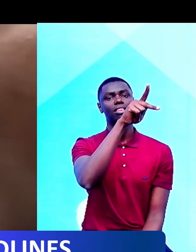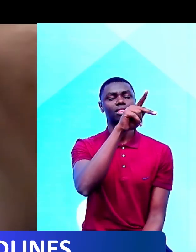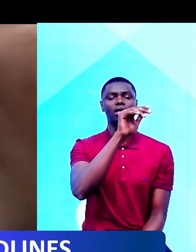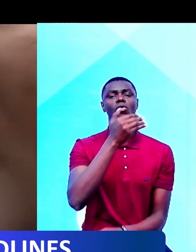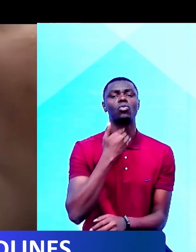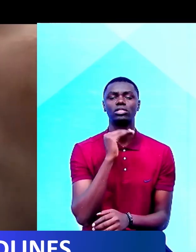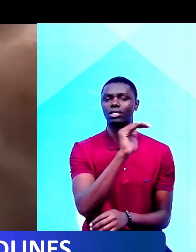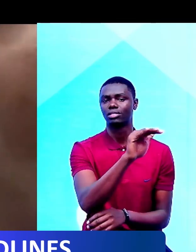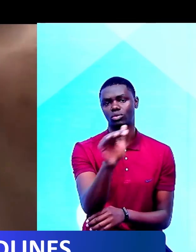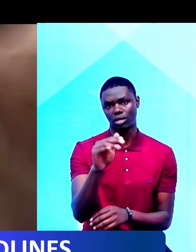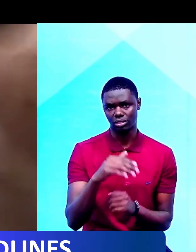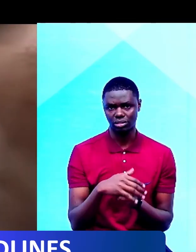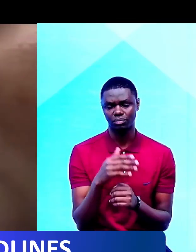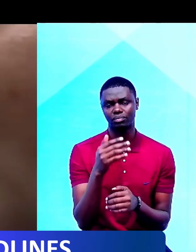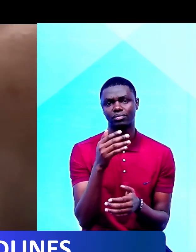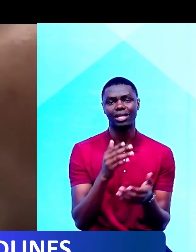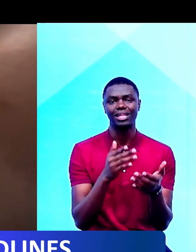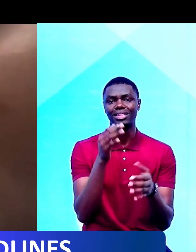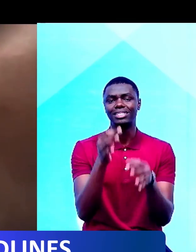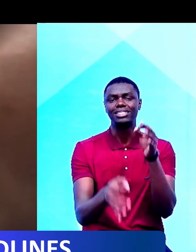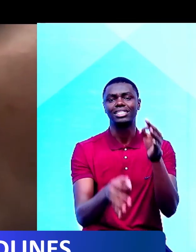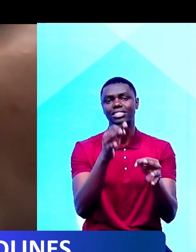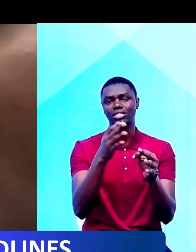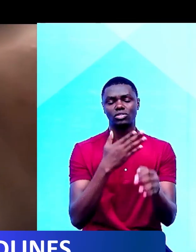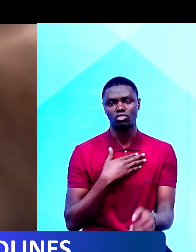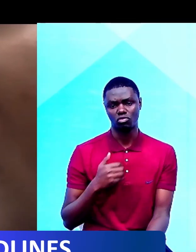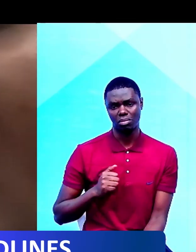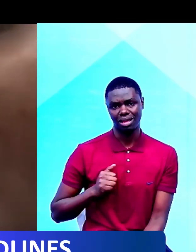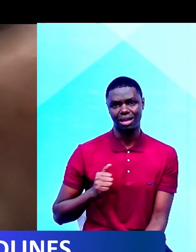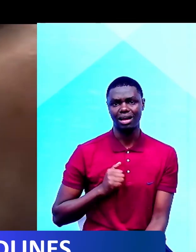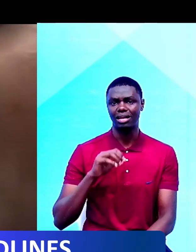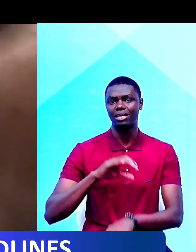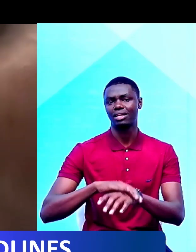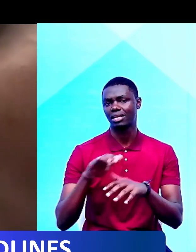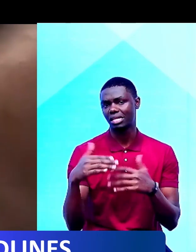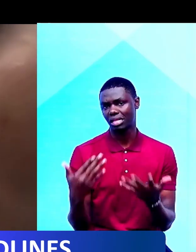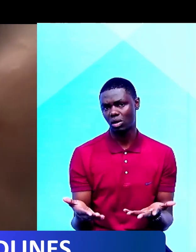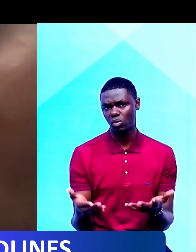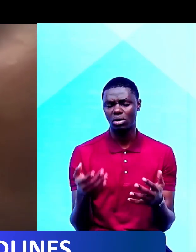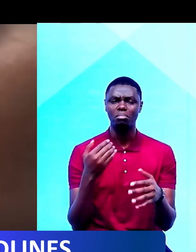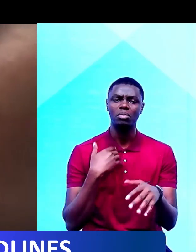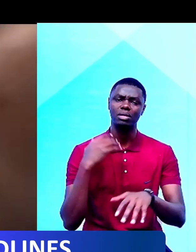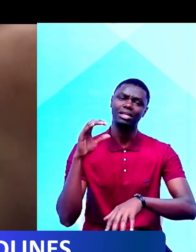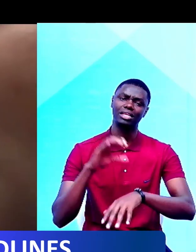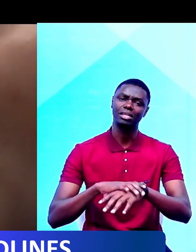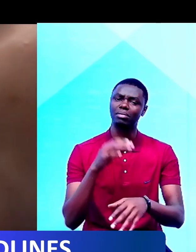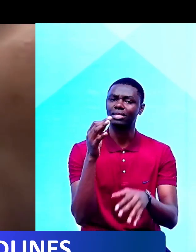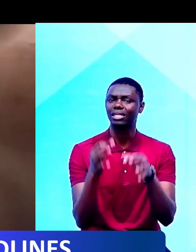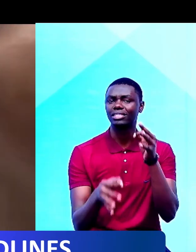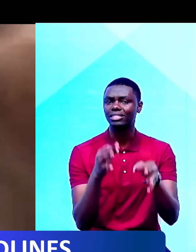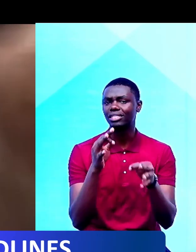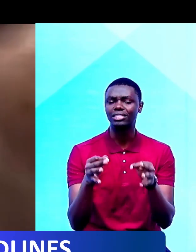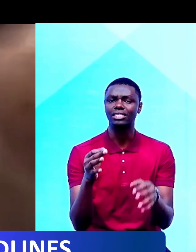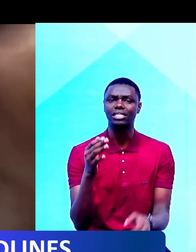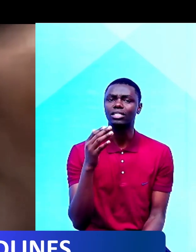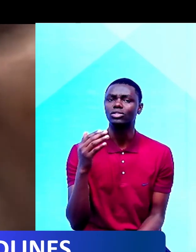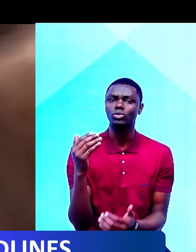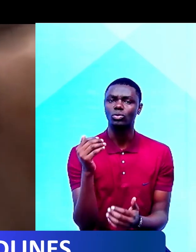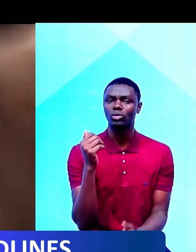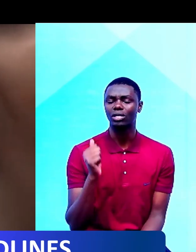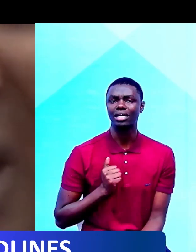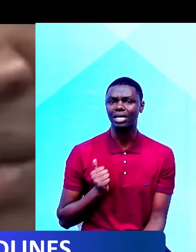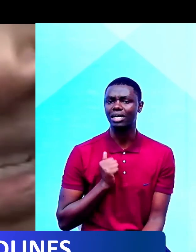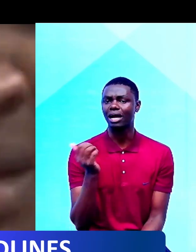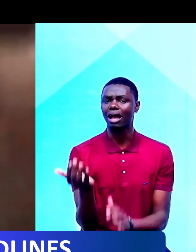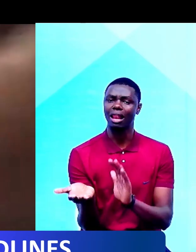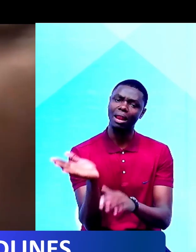kuuliza, haki ya mtoto wangu nitaipata aje? Na hata kama nitapata haki, watarudisha mtoto wangu hai